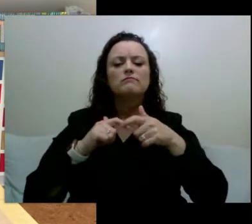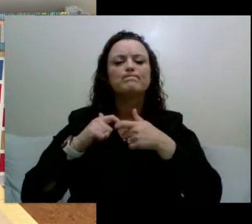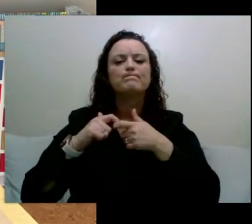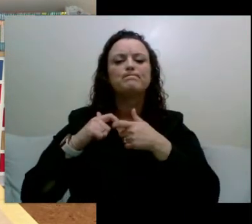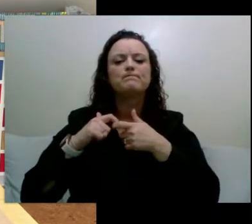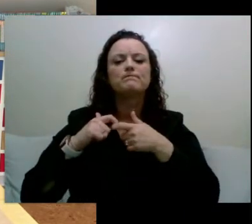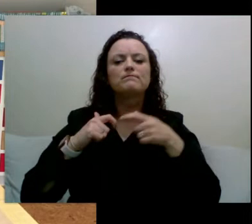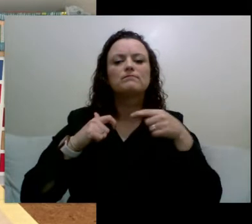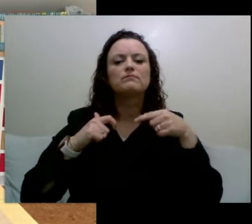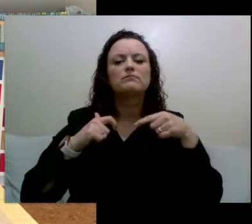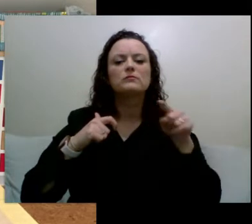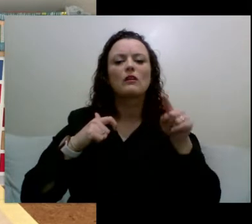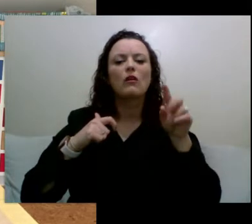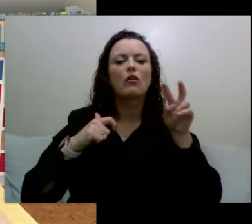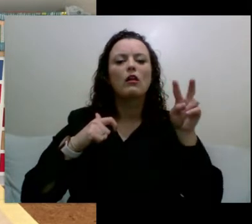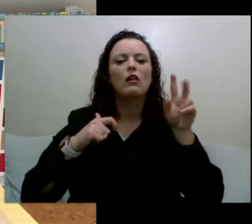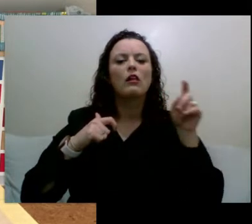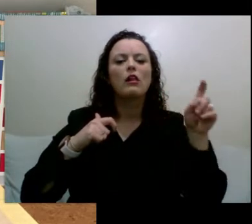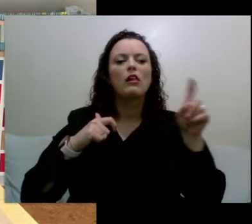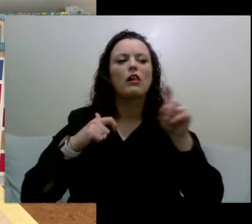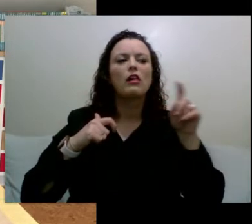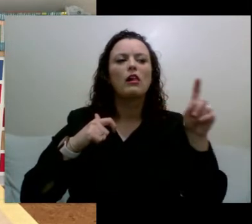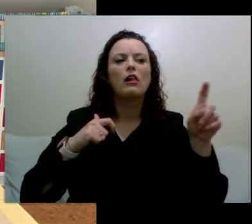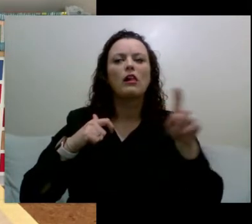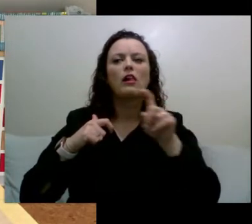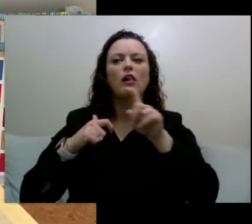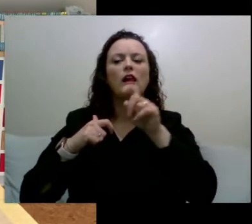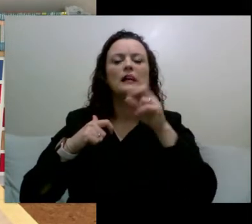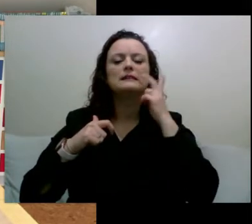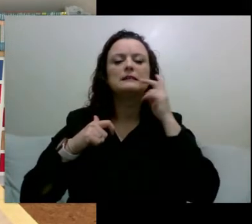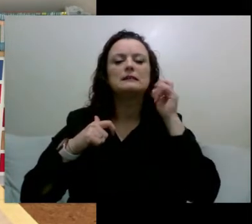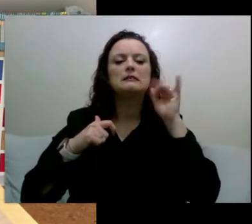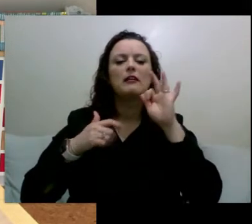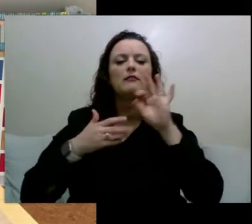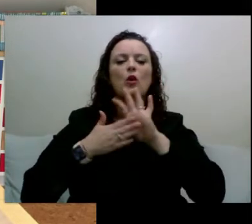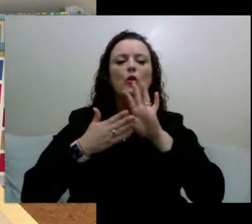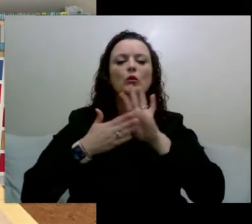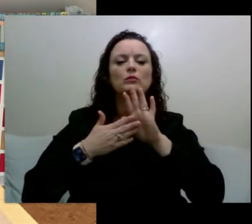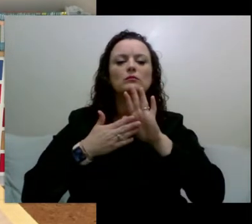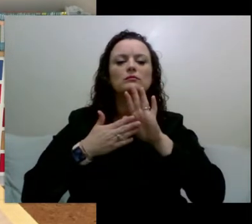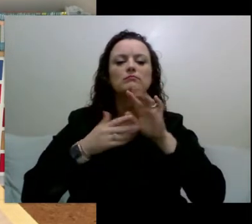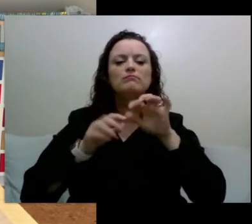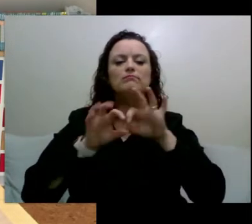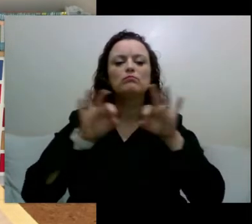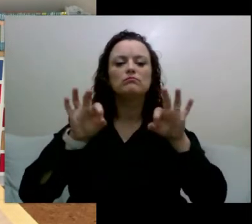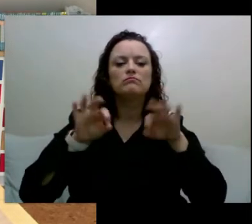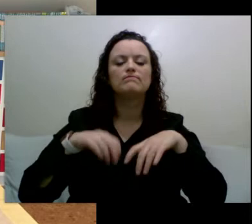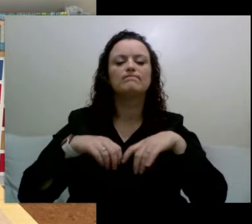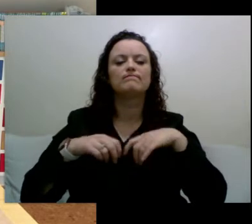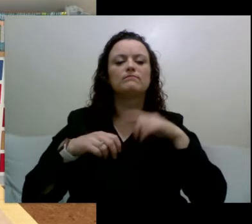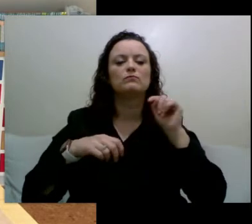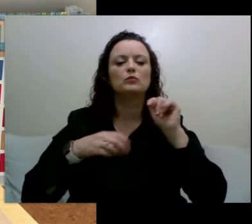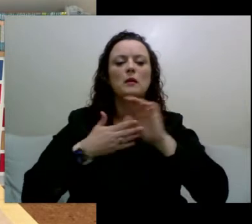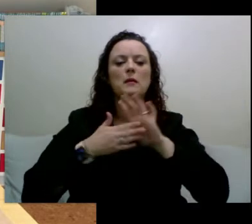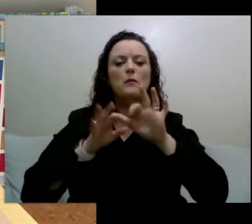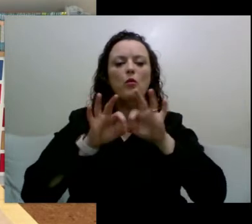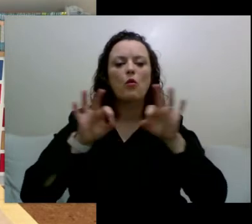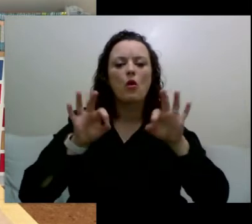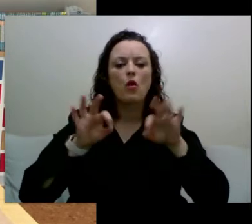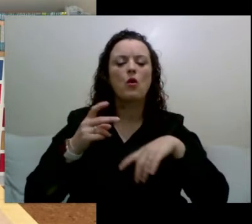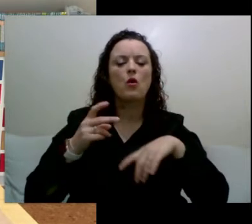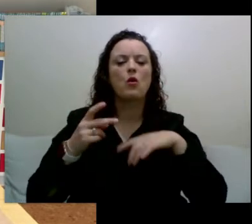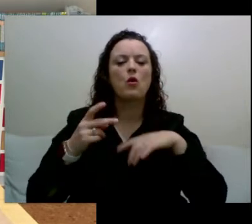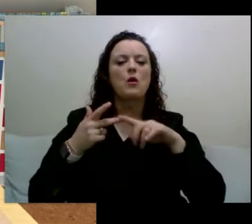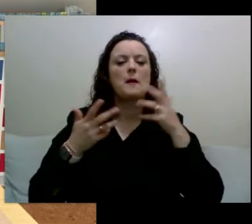Go around, see if you get a toilet paper roll or a paper roll. Or maybe, if you're like me, you